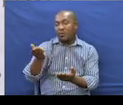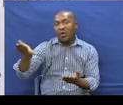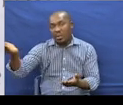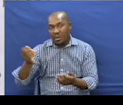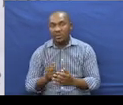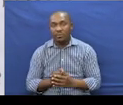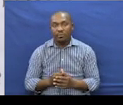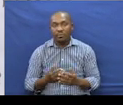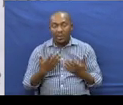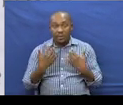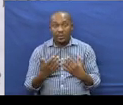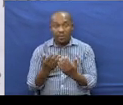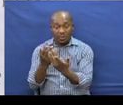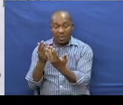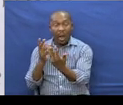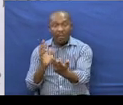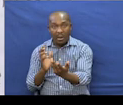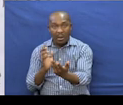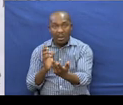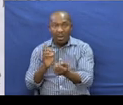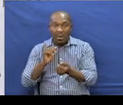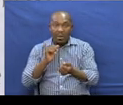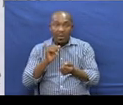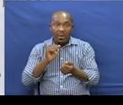that the number of population keeps on increasing,